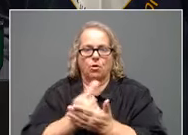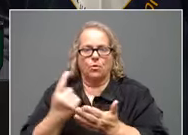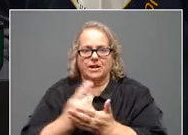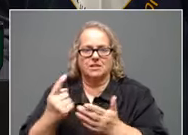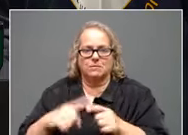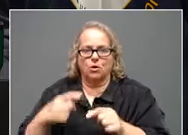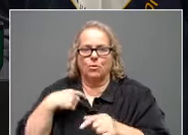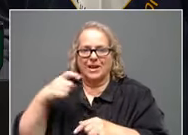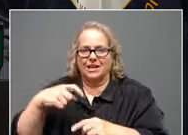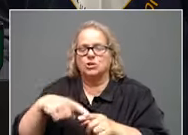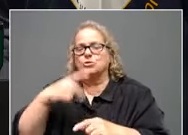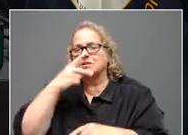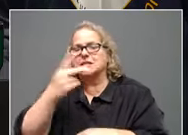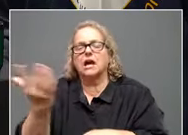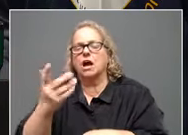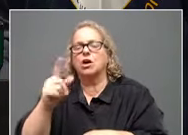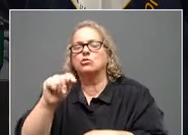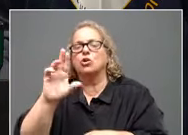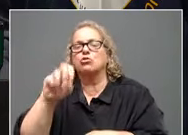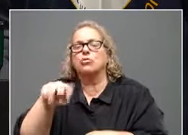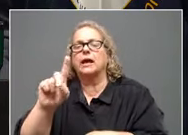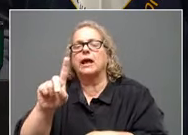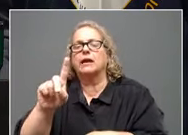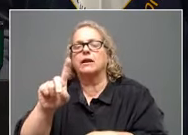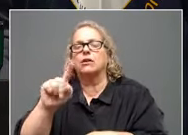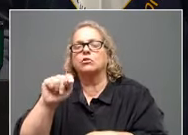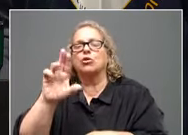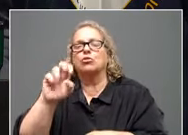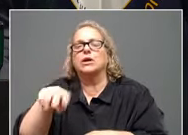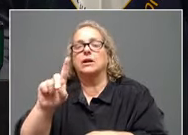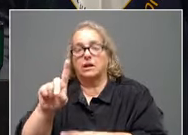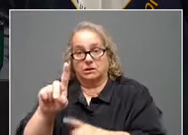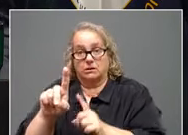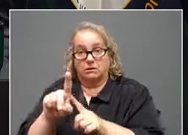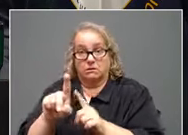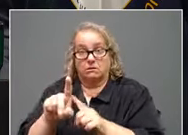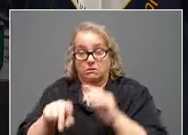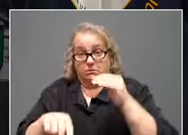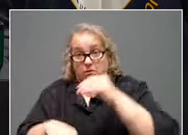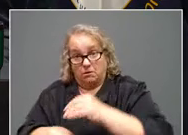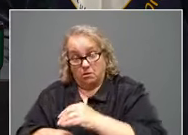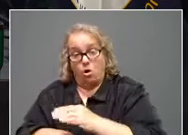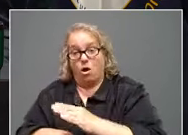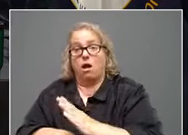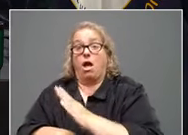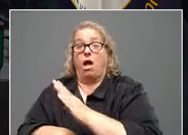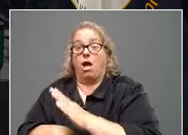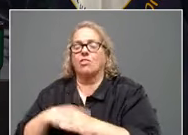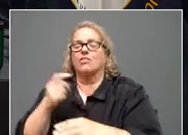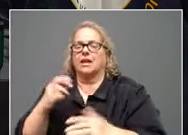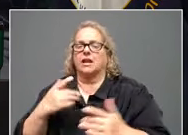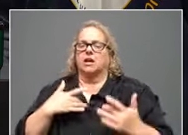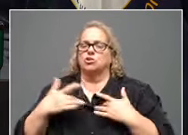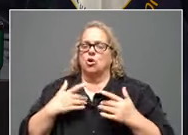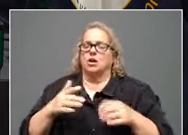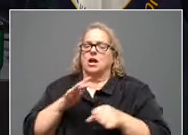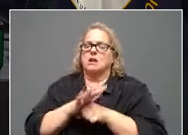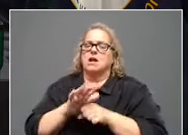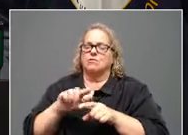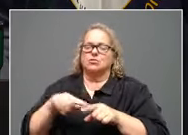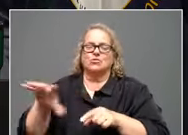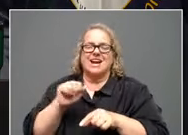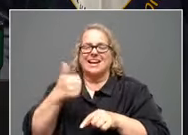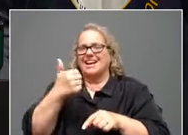trend. And then the trend's going to have to be concerning enough to take any additional action. And as